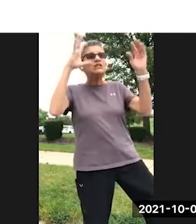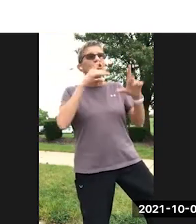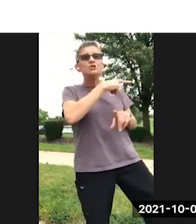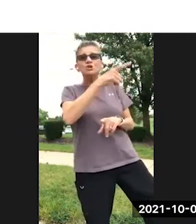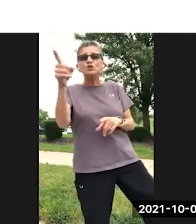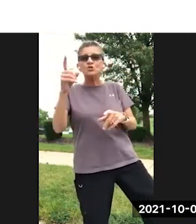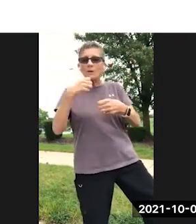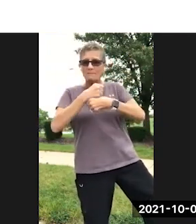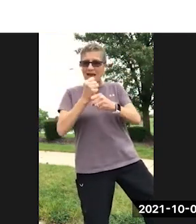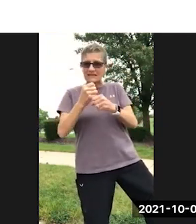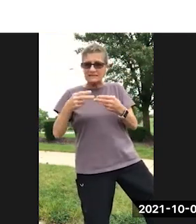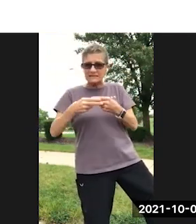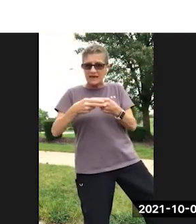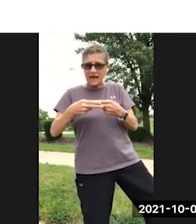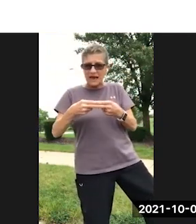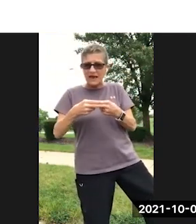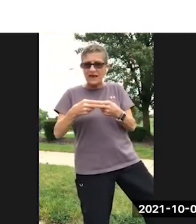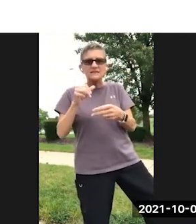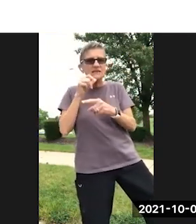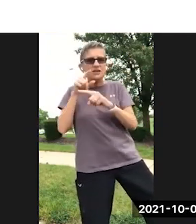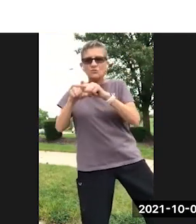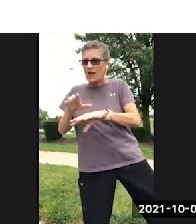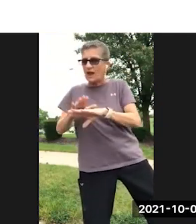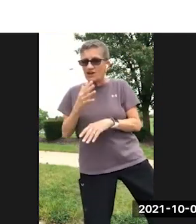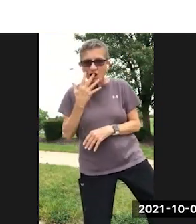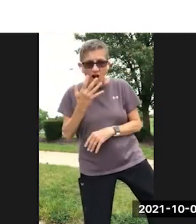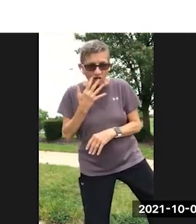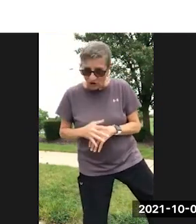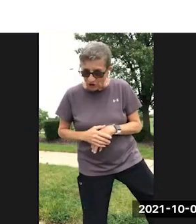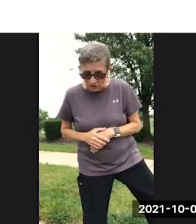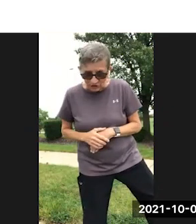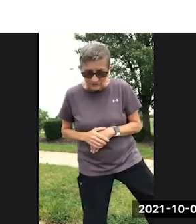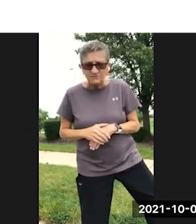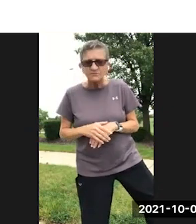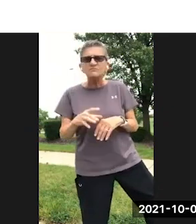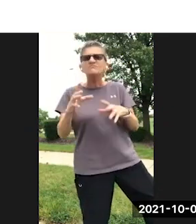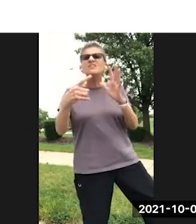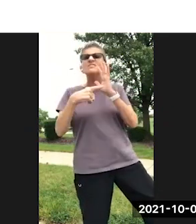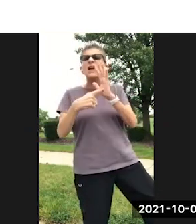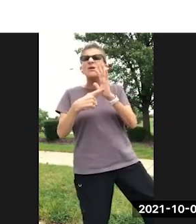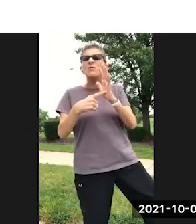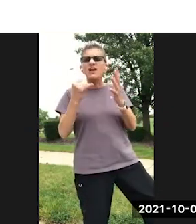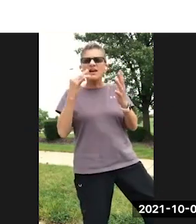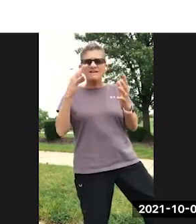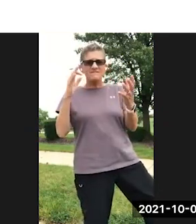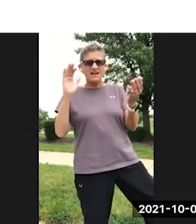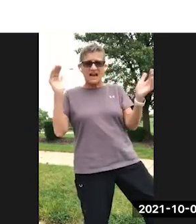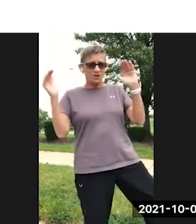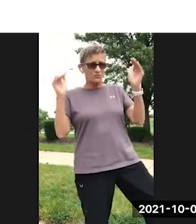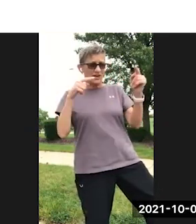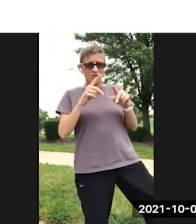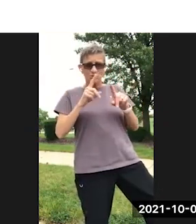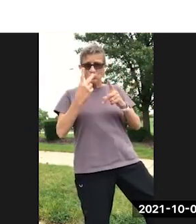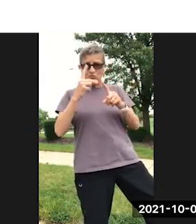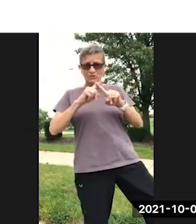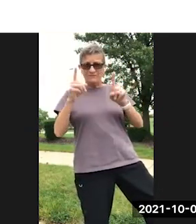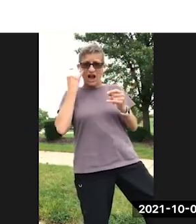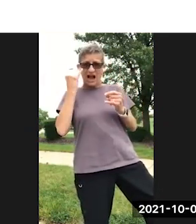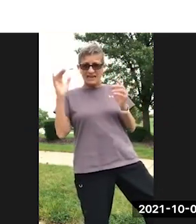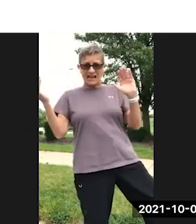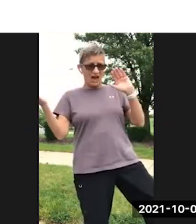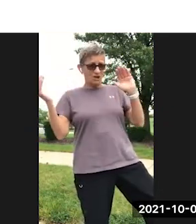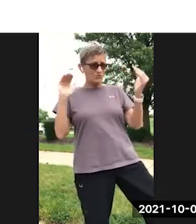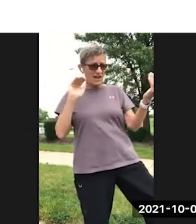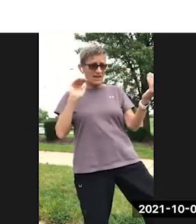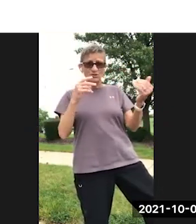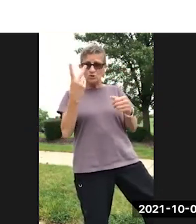slides that do not rely on color. For example, if contrast between two ideas is shown using two